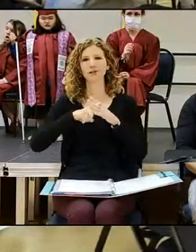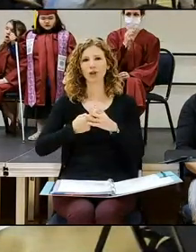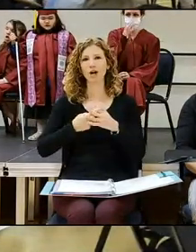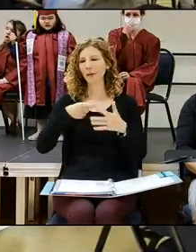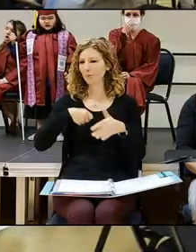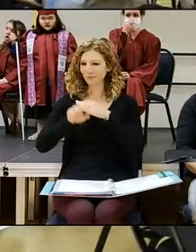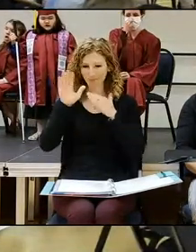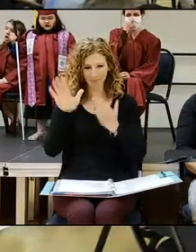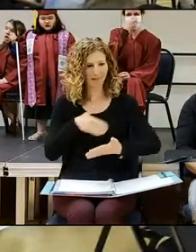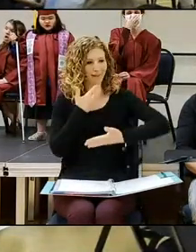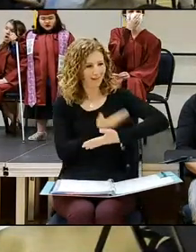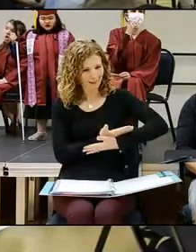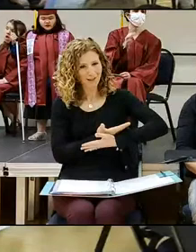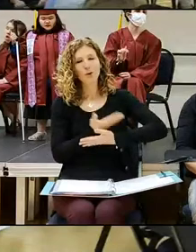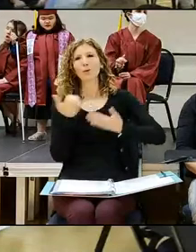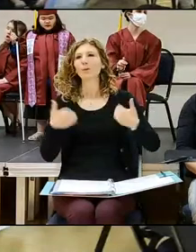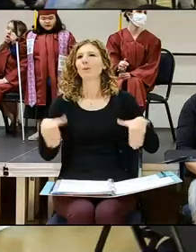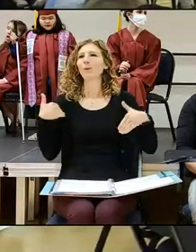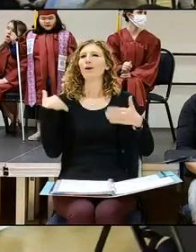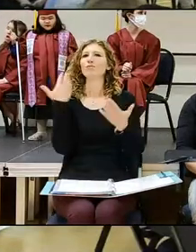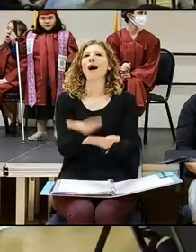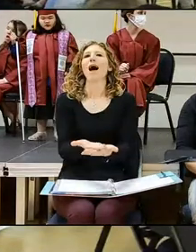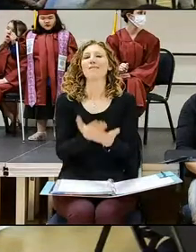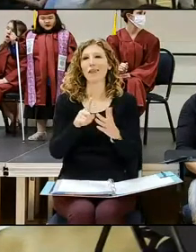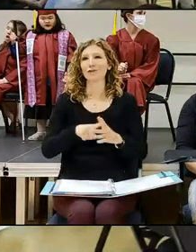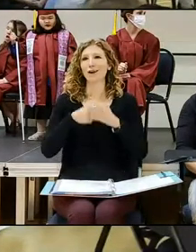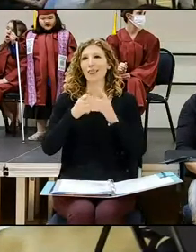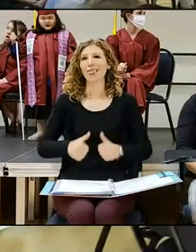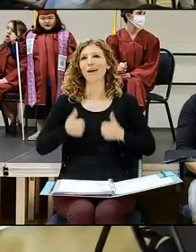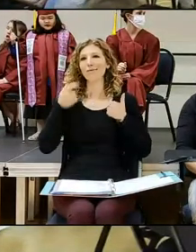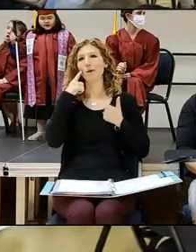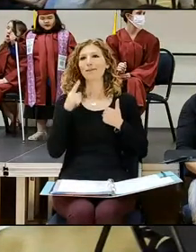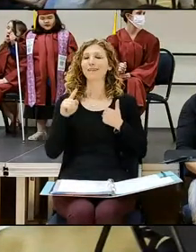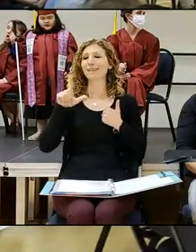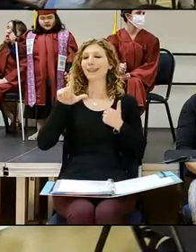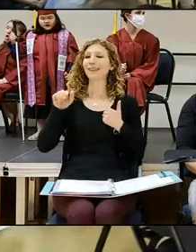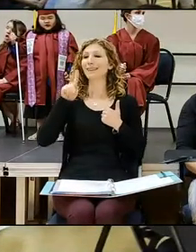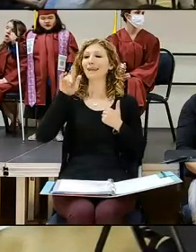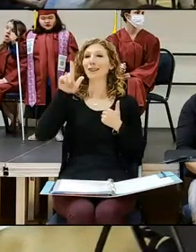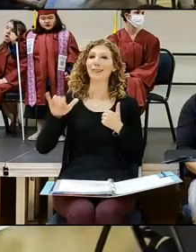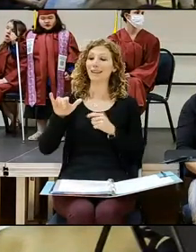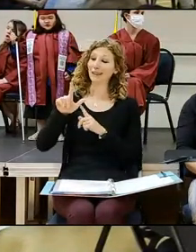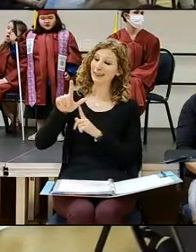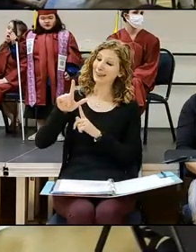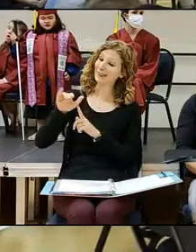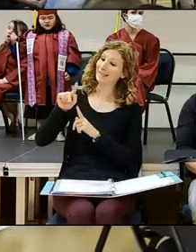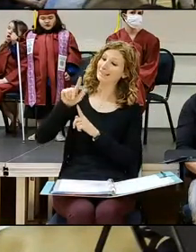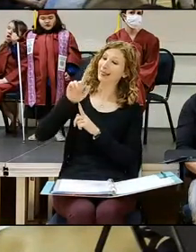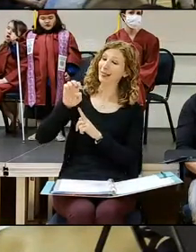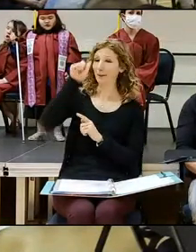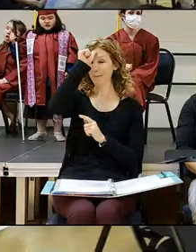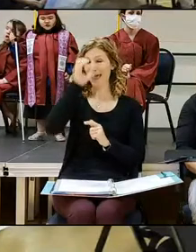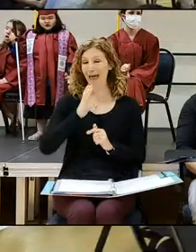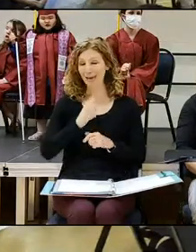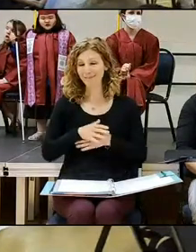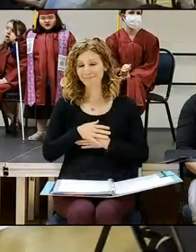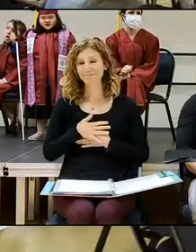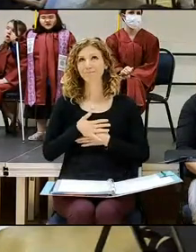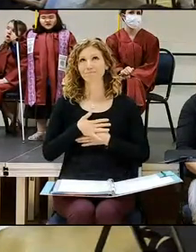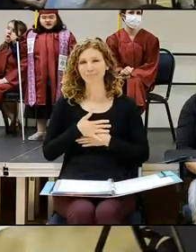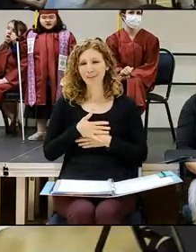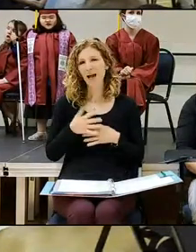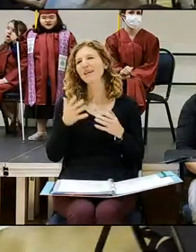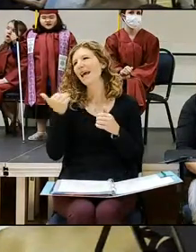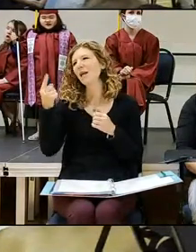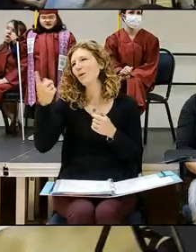And that started life for this little man. And since then, I think anyone that